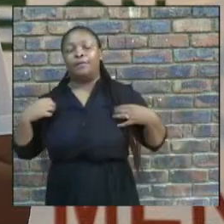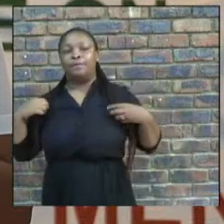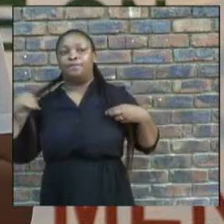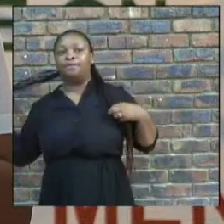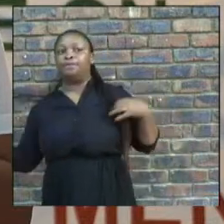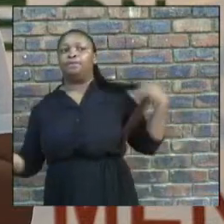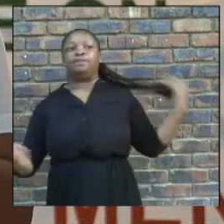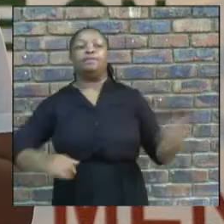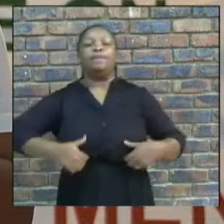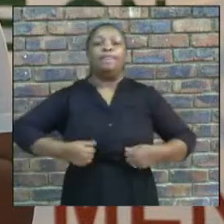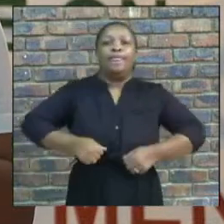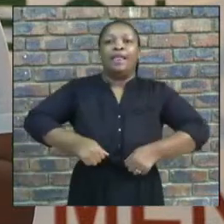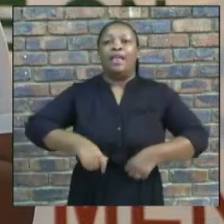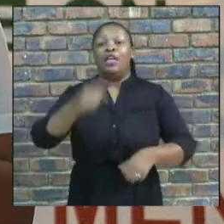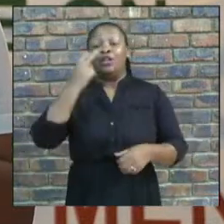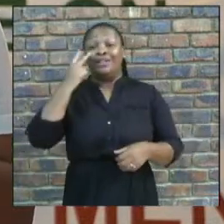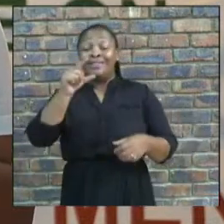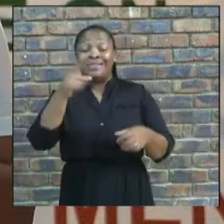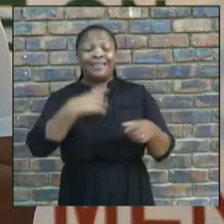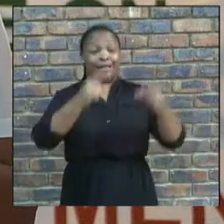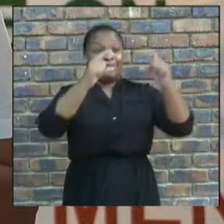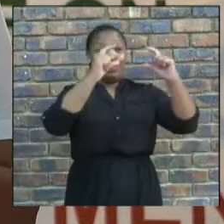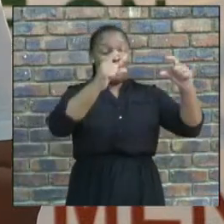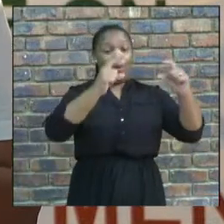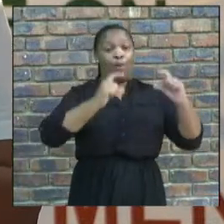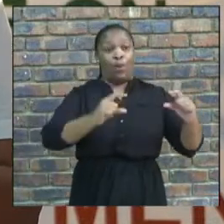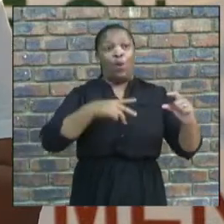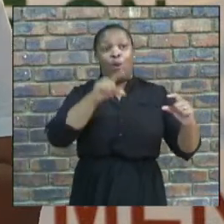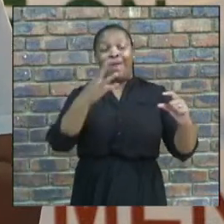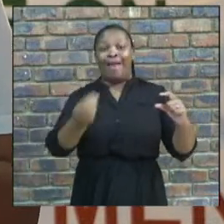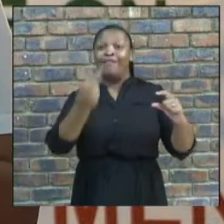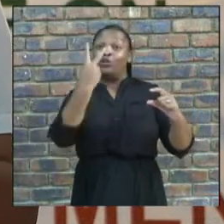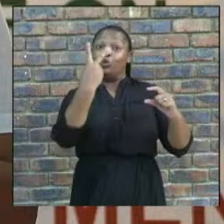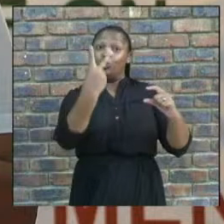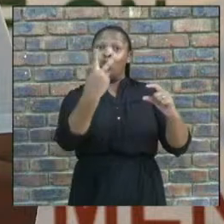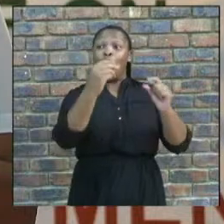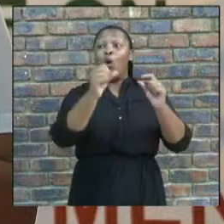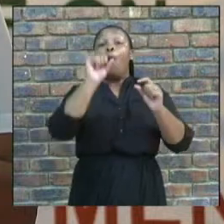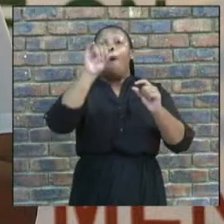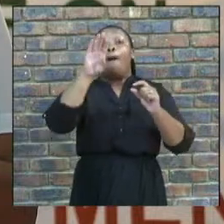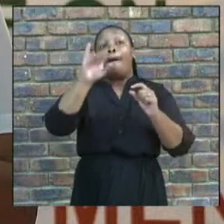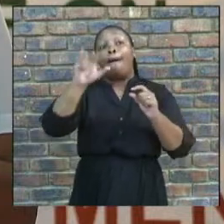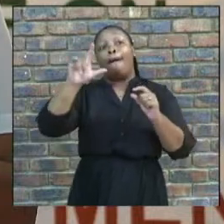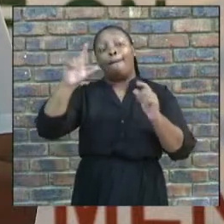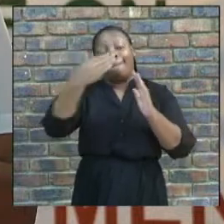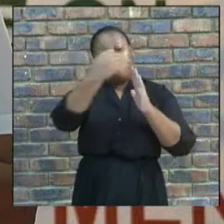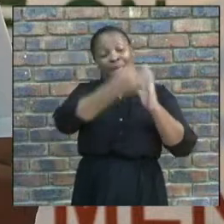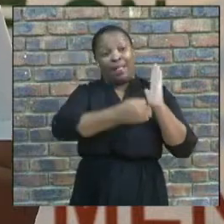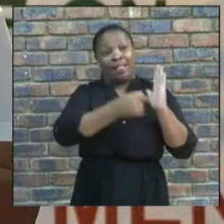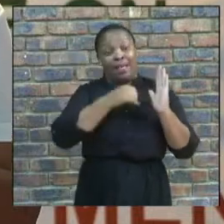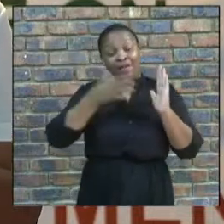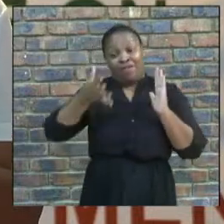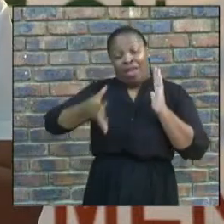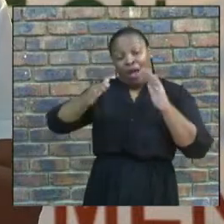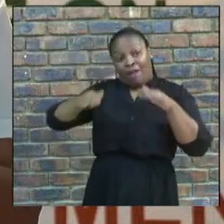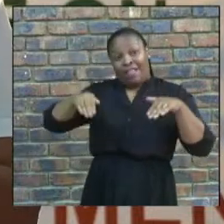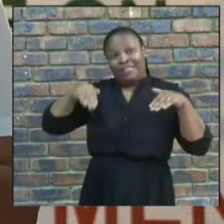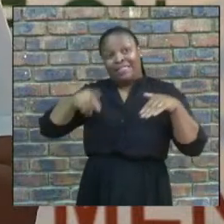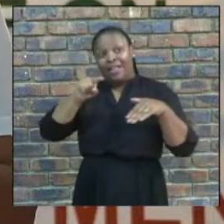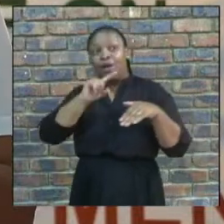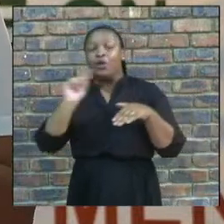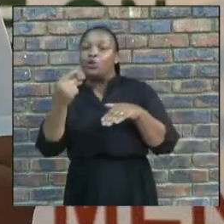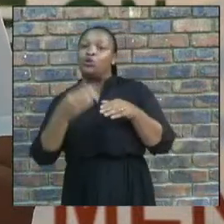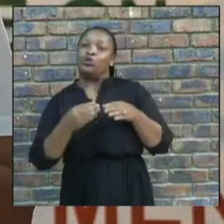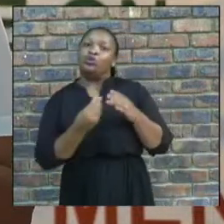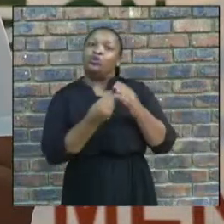56, subsection 1, subsection 2 of the standing rules of the legislature, version 5, revision 6, together with